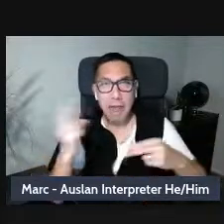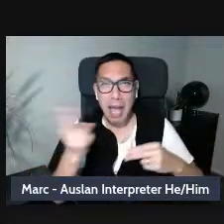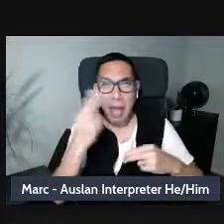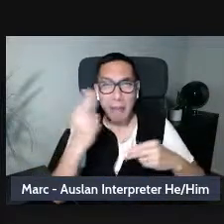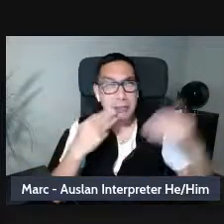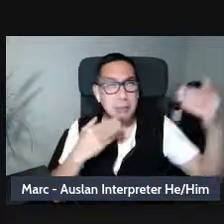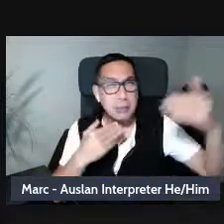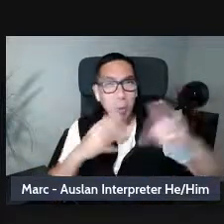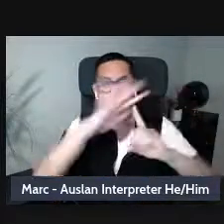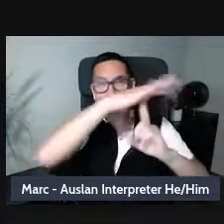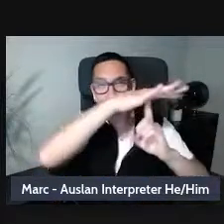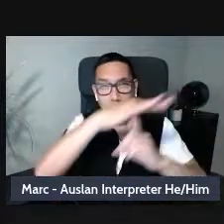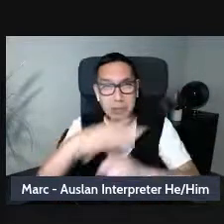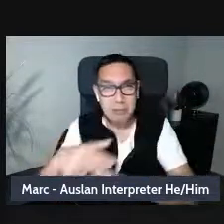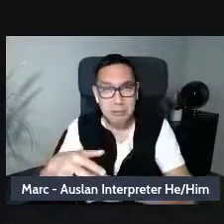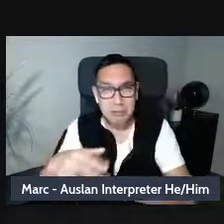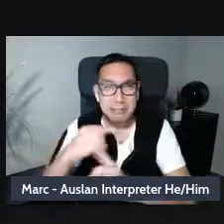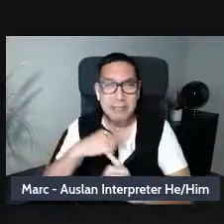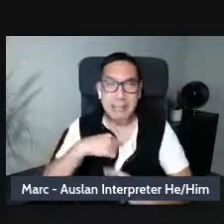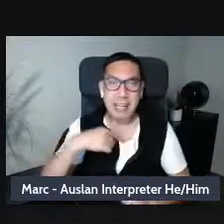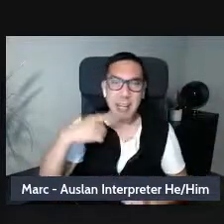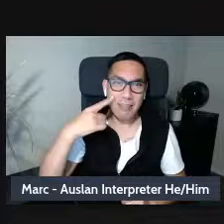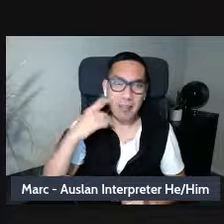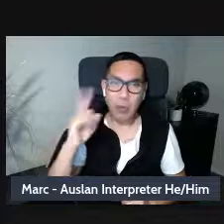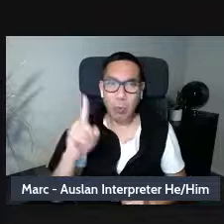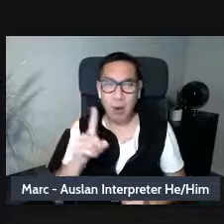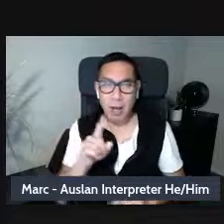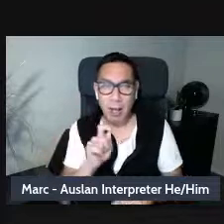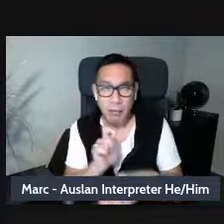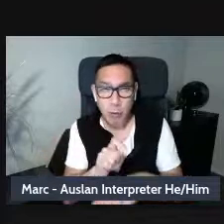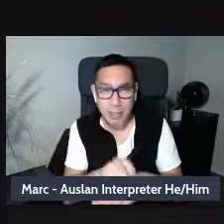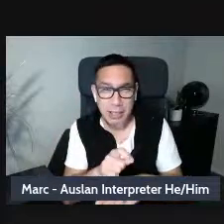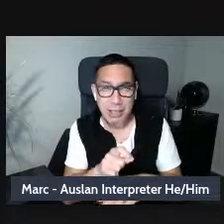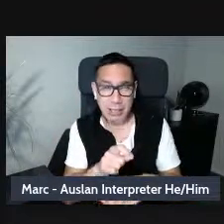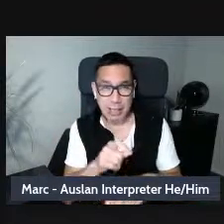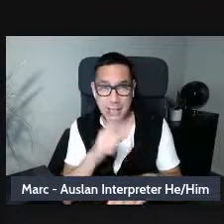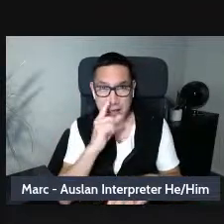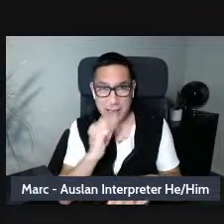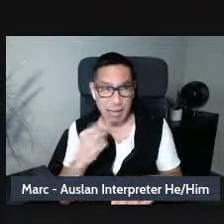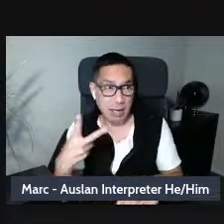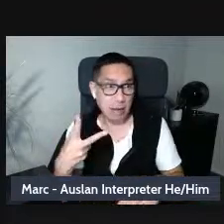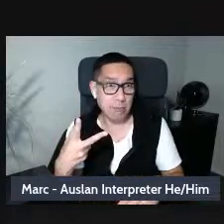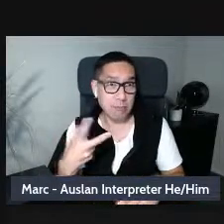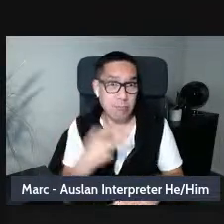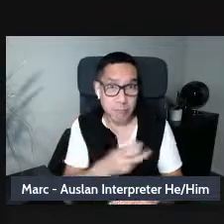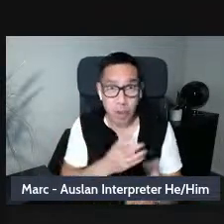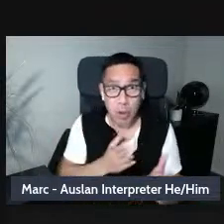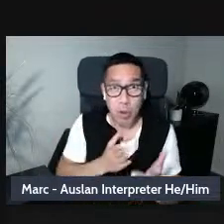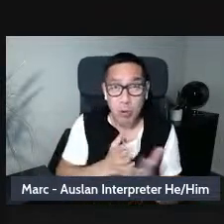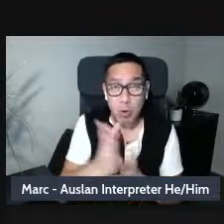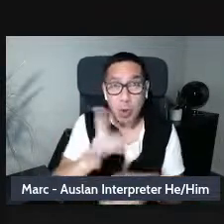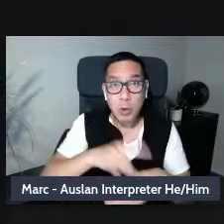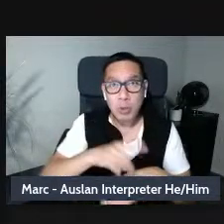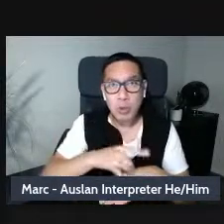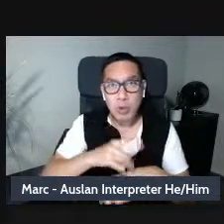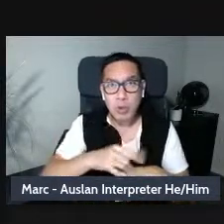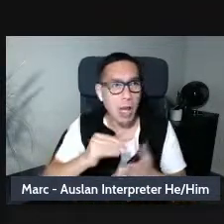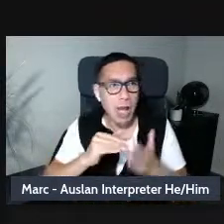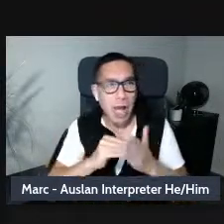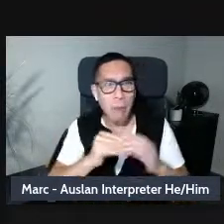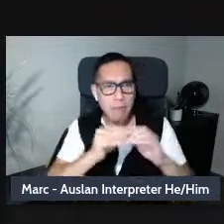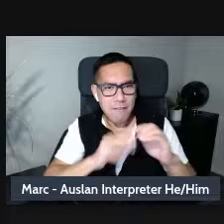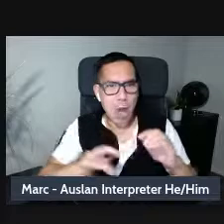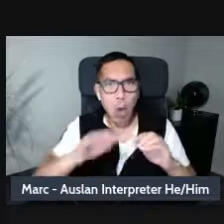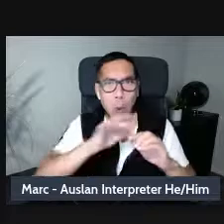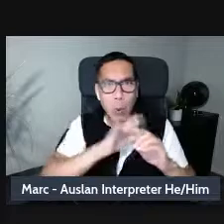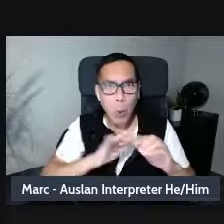helicopter, we think that this therapy could be administered on the way to hospital to increase flow and preserve the